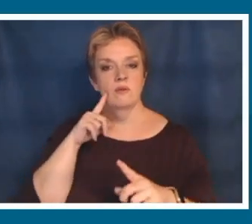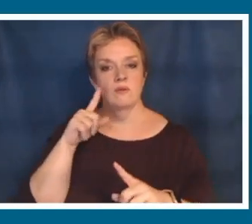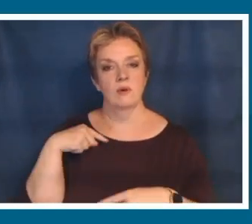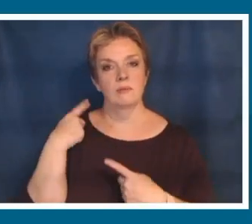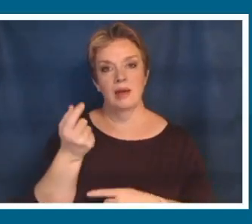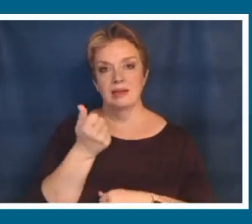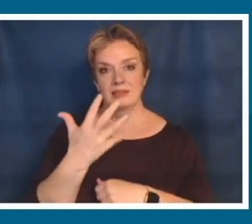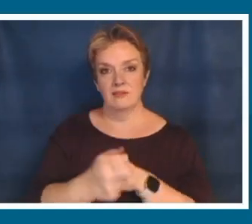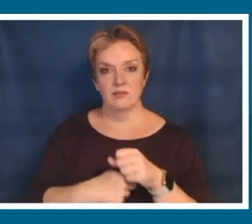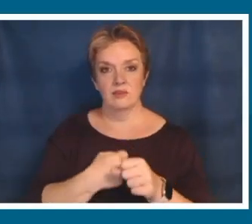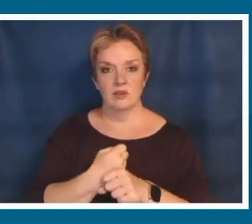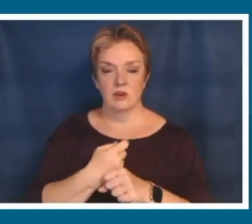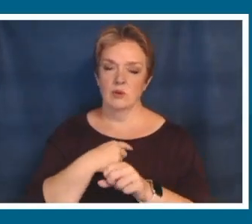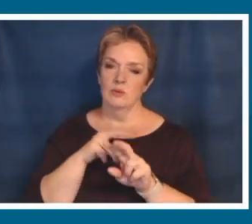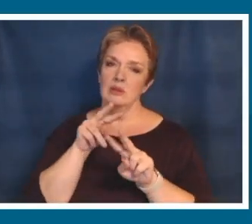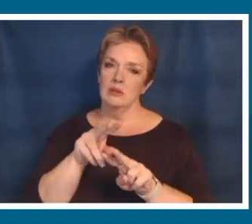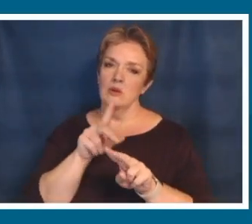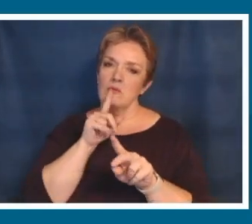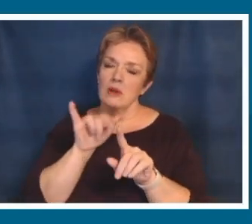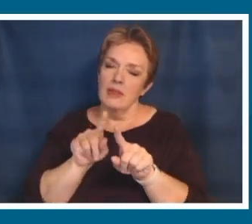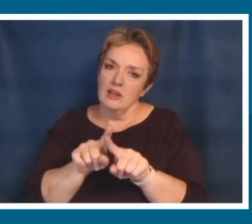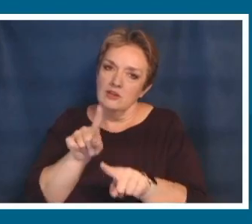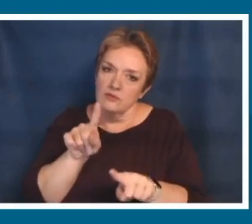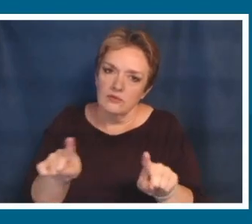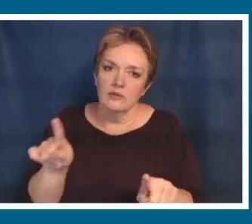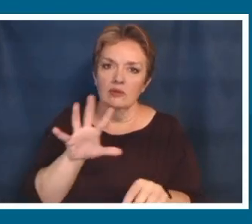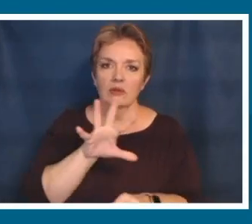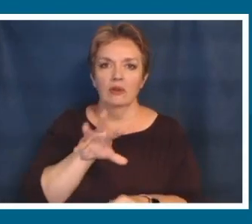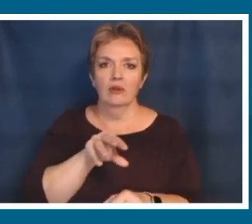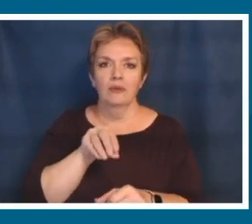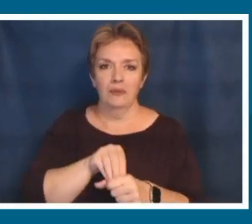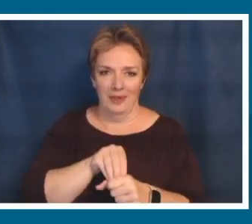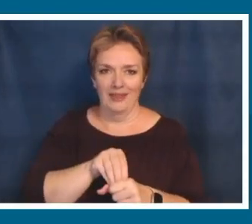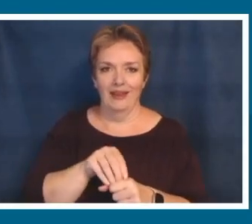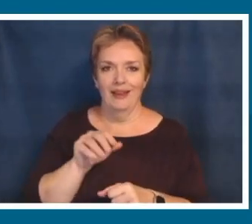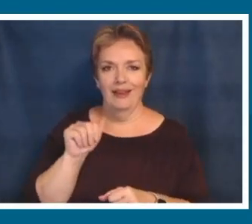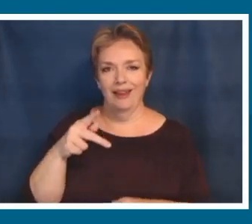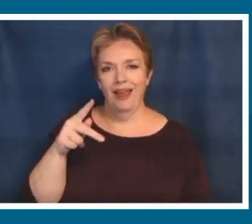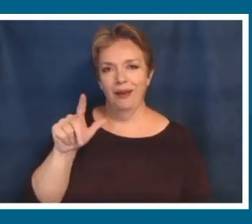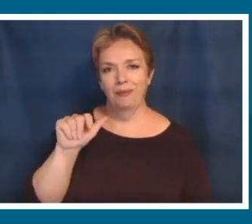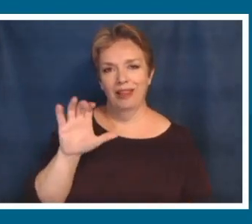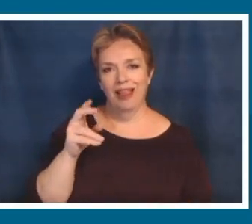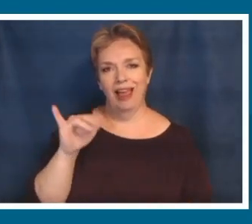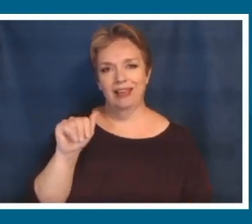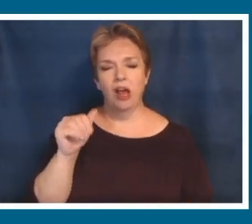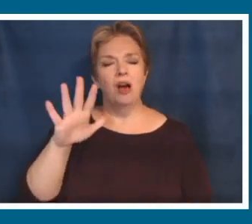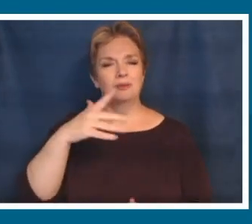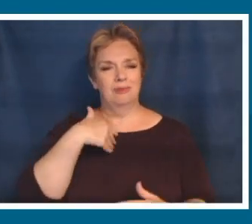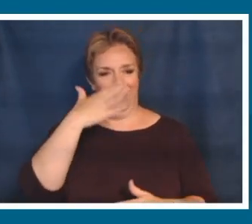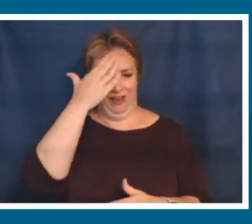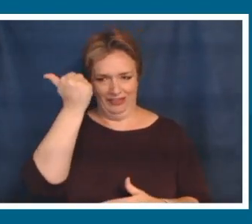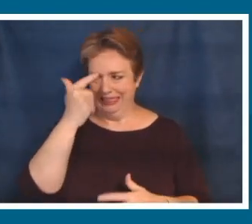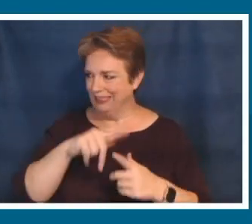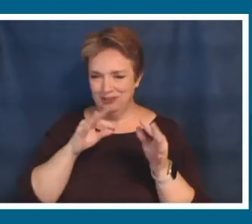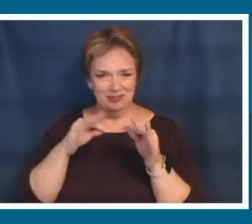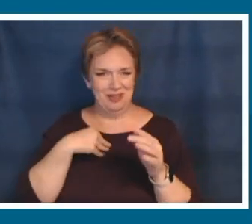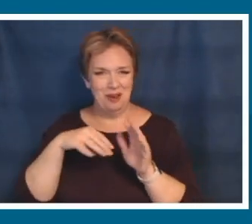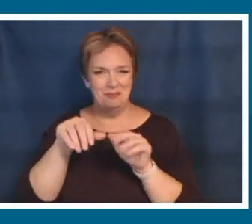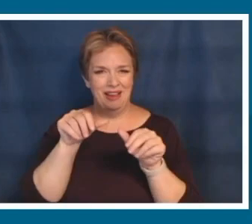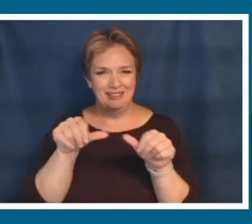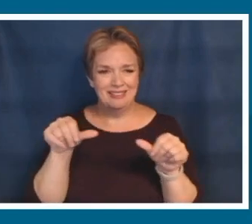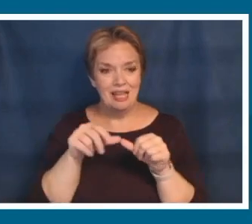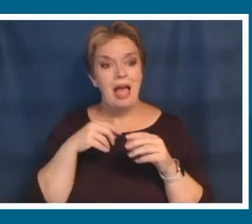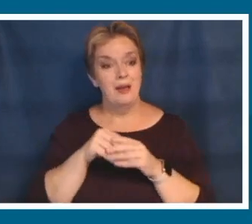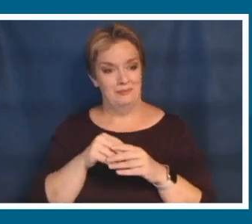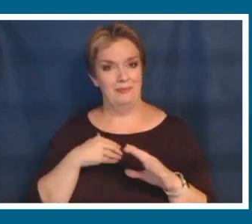Appalachia. Mars Hill itself is very homogeneous. I forgot to describe my background. Sorry. I'm in my classroom